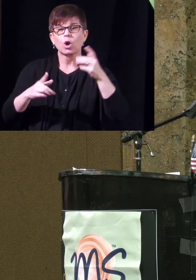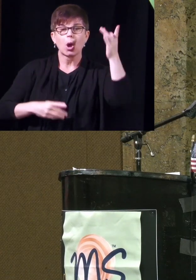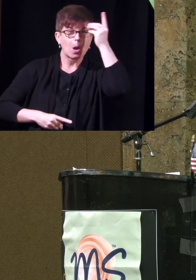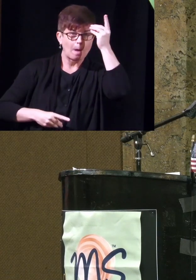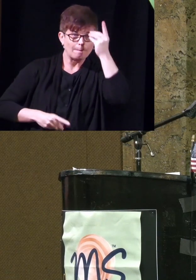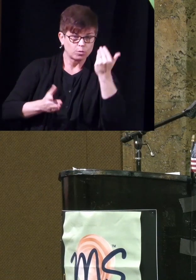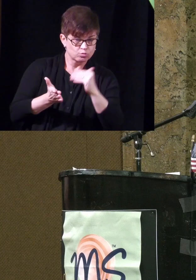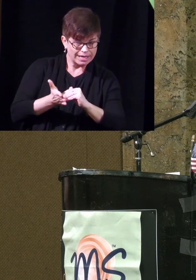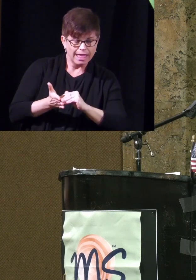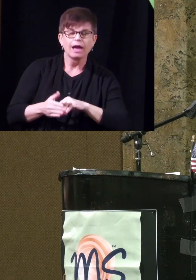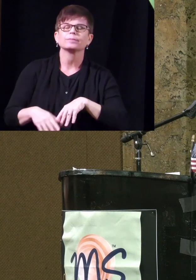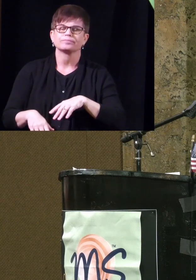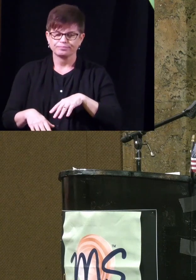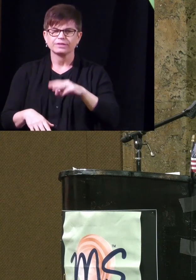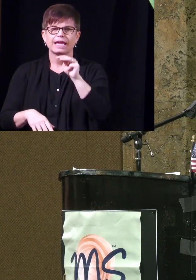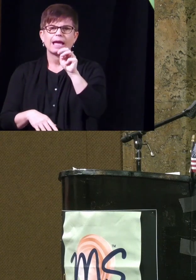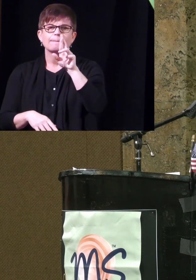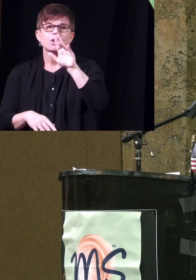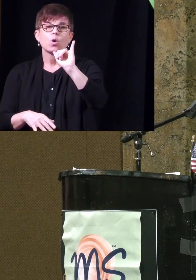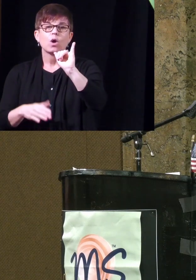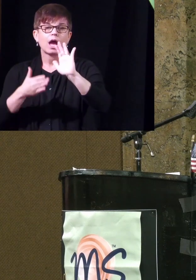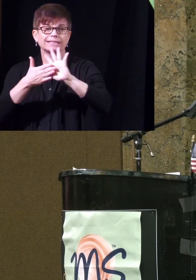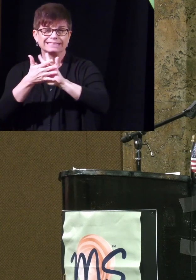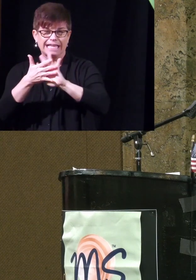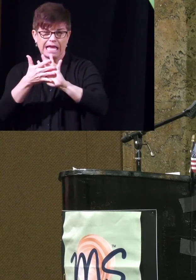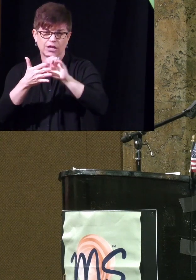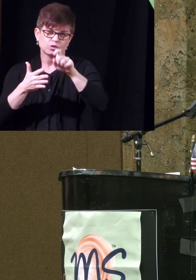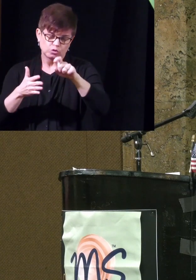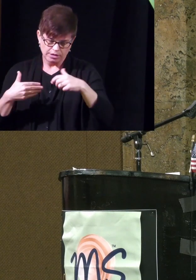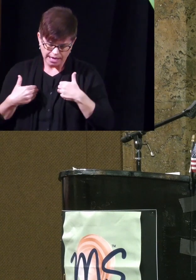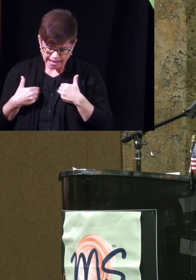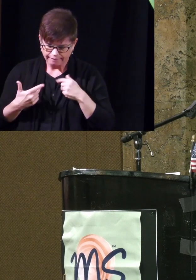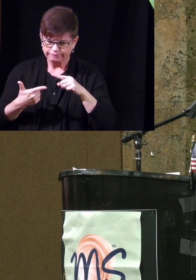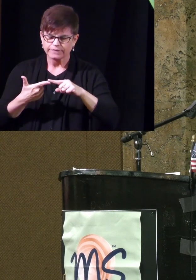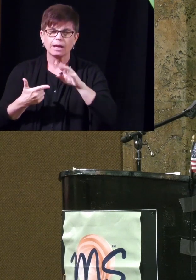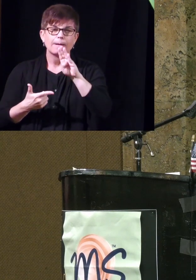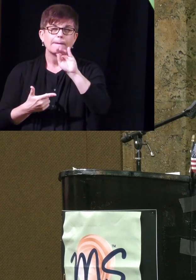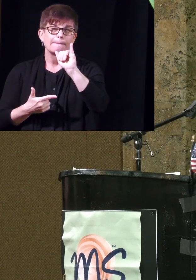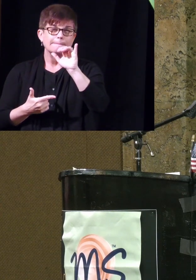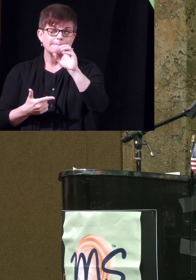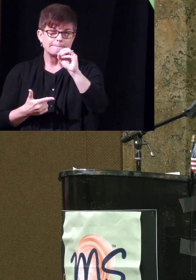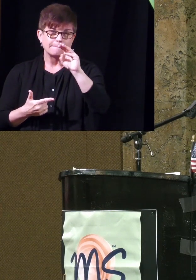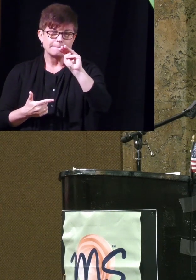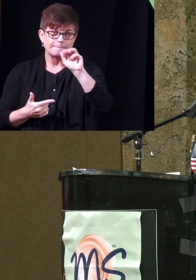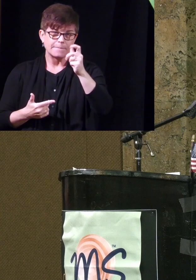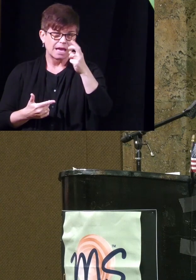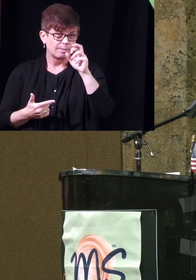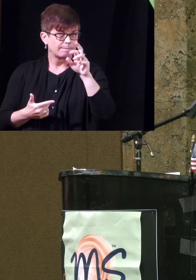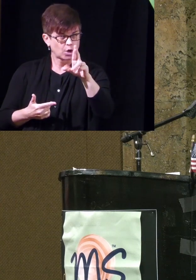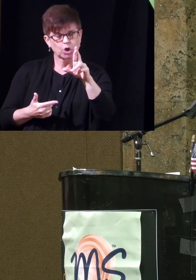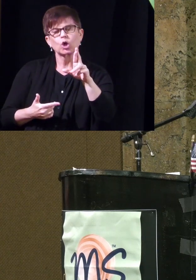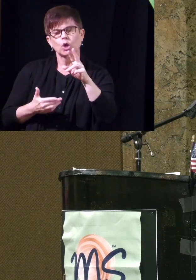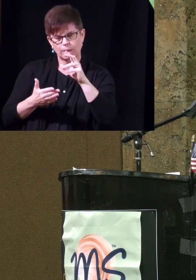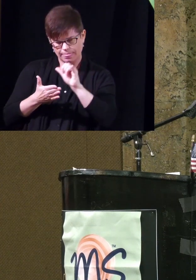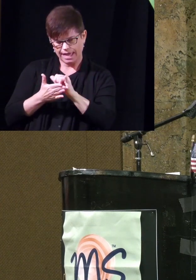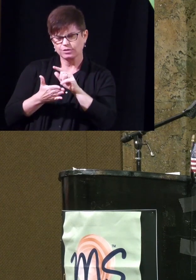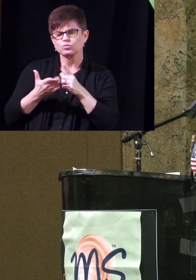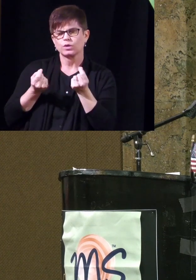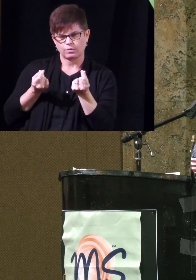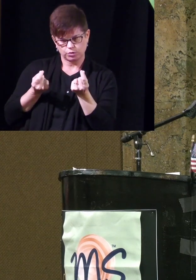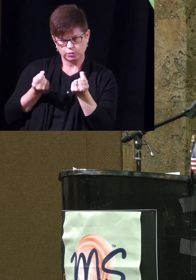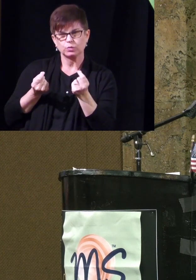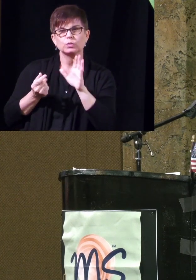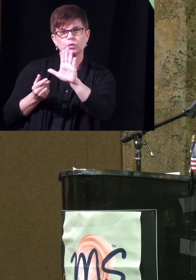MRI scans. Potentially this test that I spoke about, the biomarker test, would be interesting. That's what I would do. Your symptoms